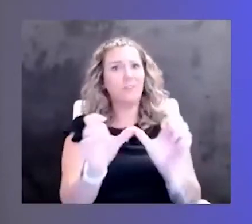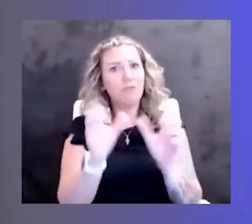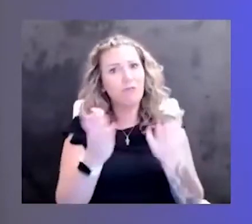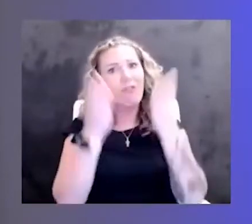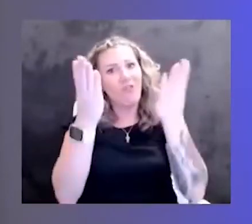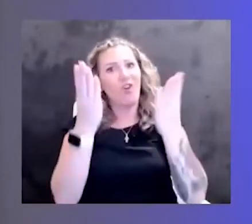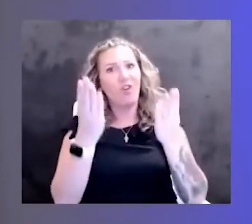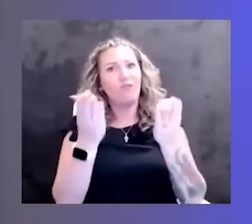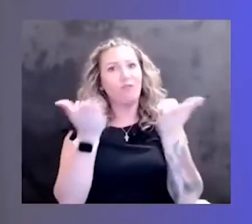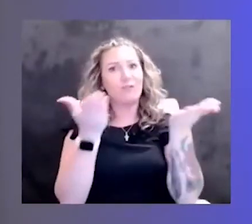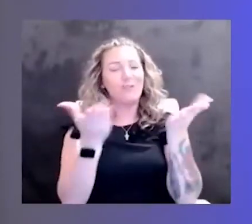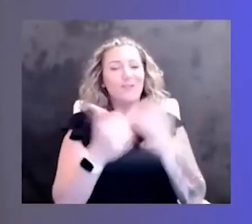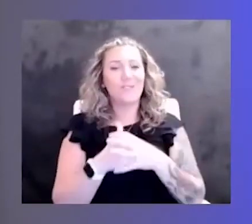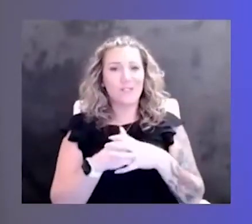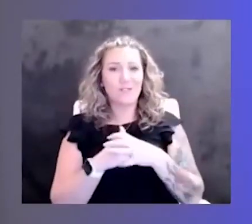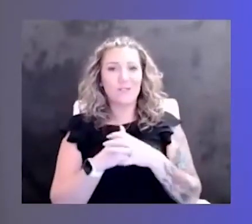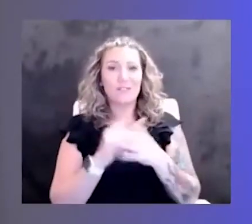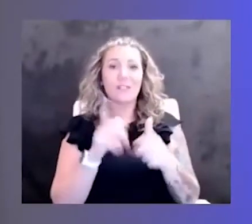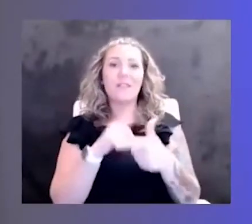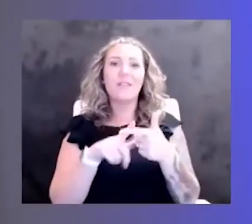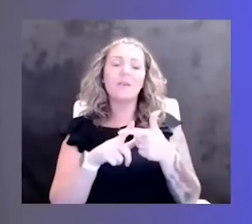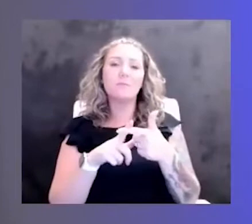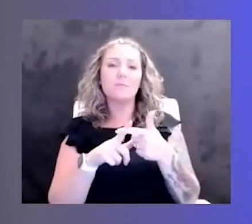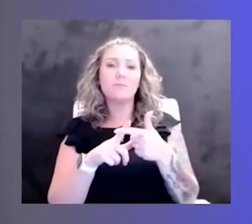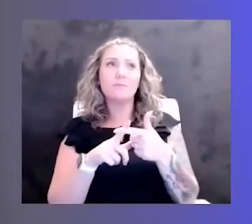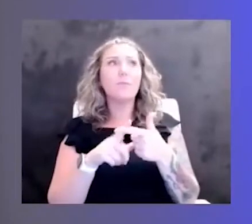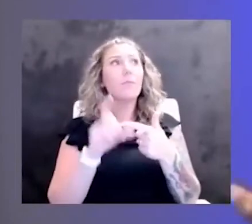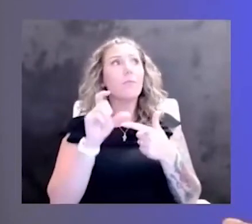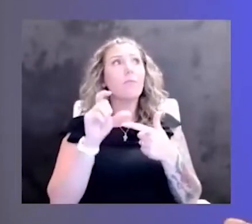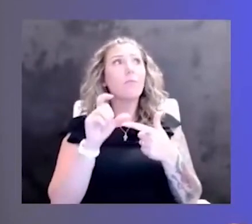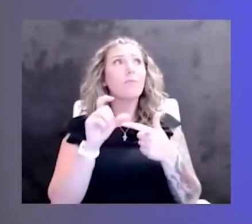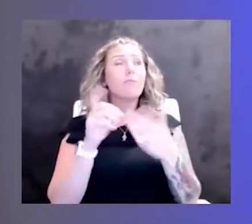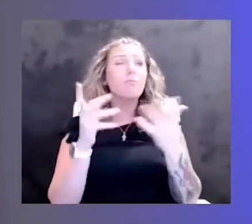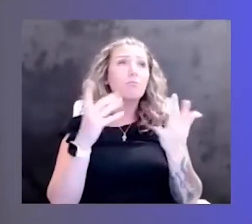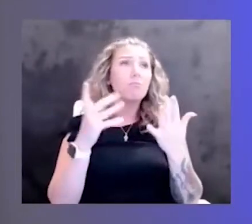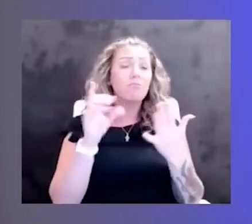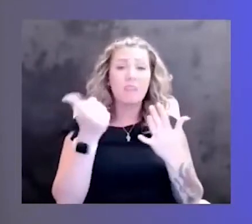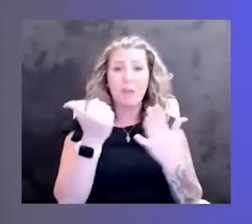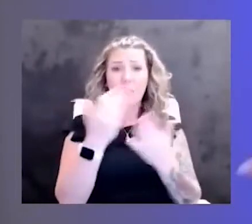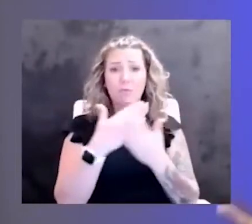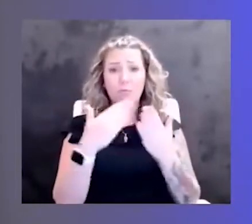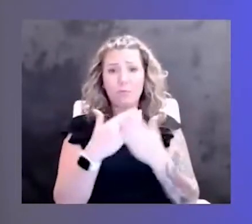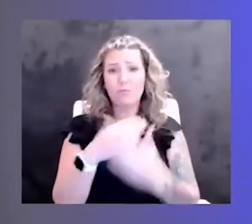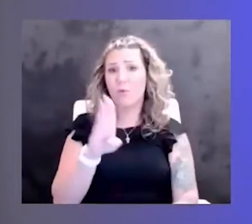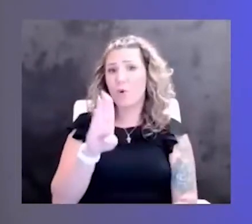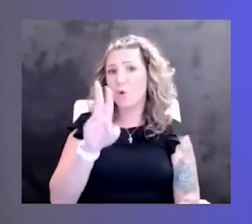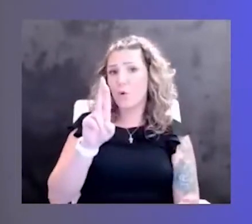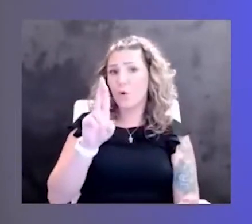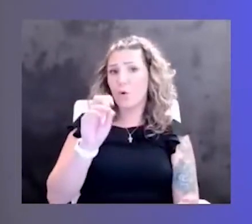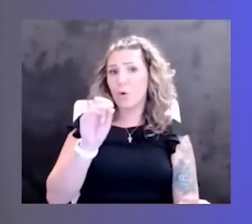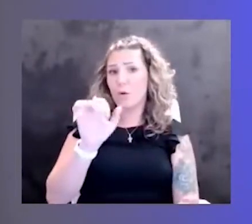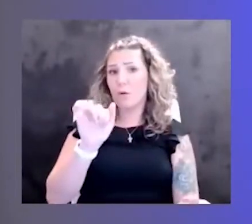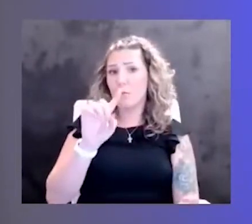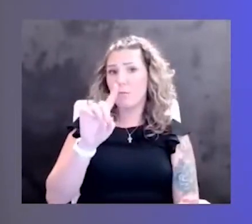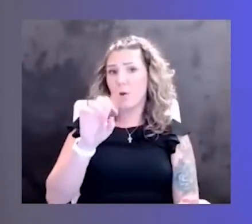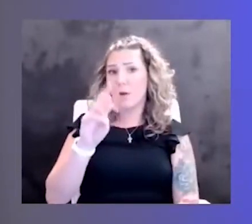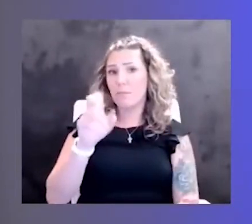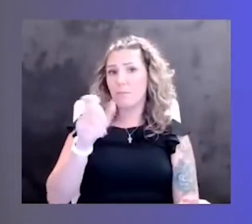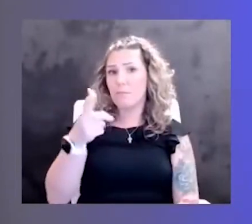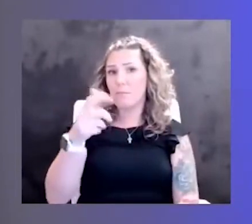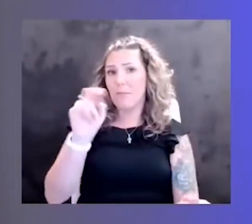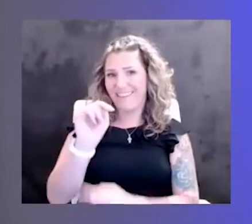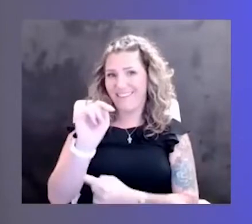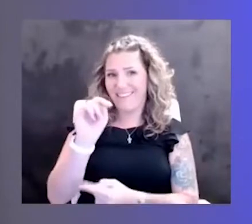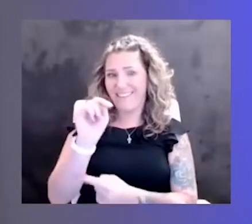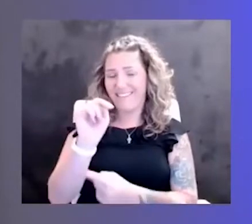And then the other piece is broadband is so important, and I think